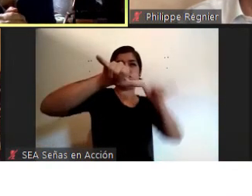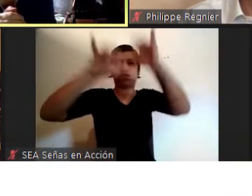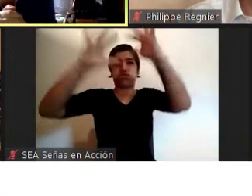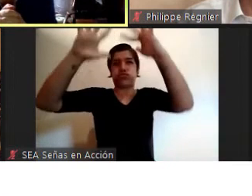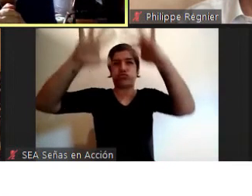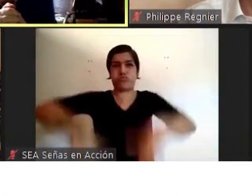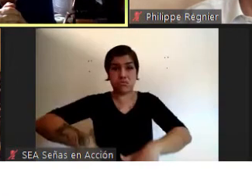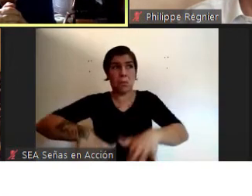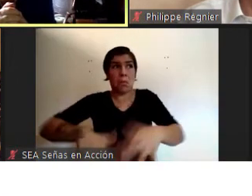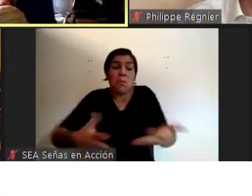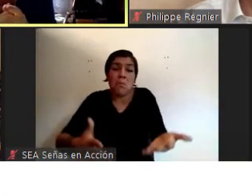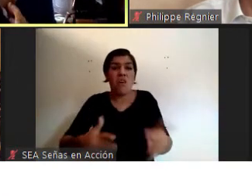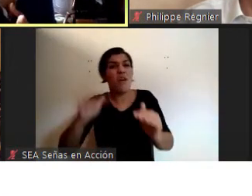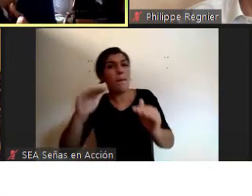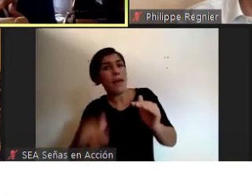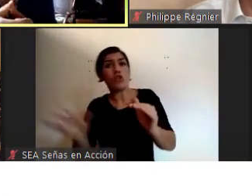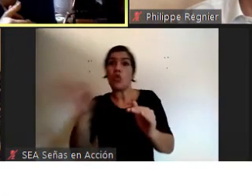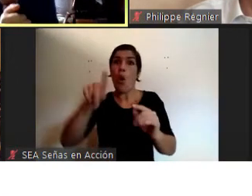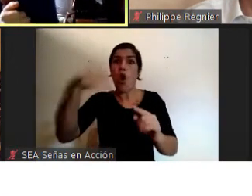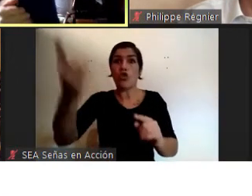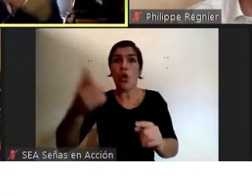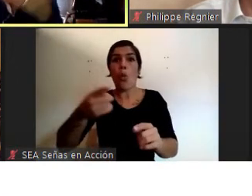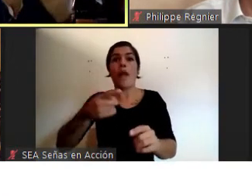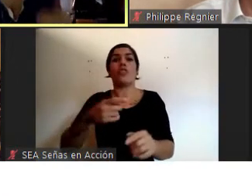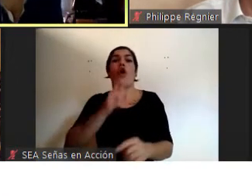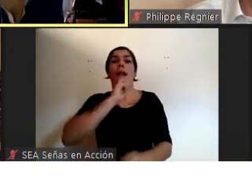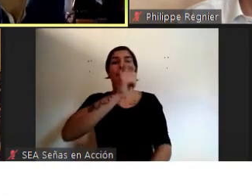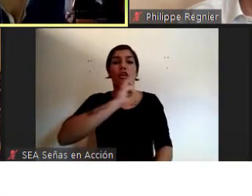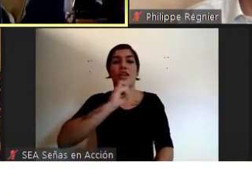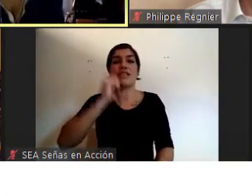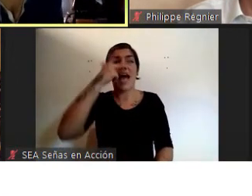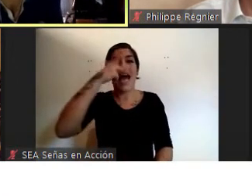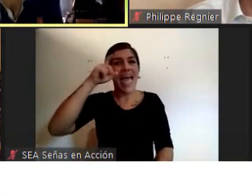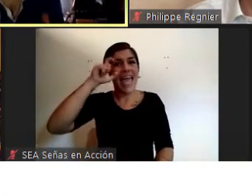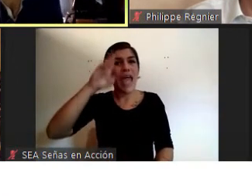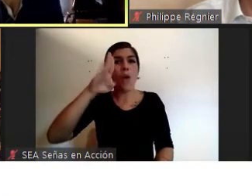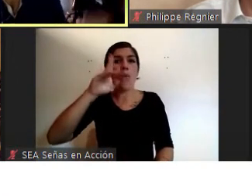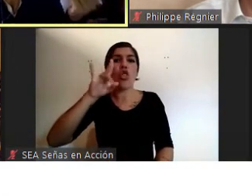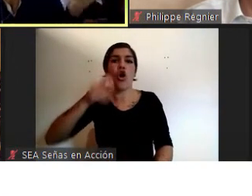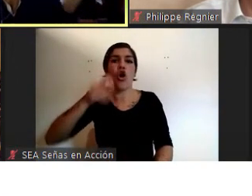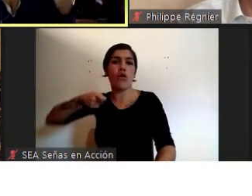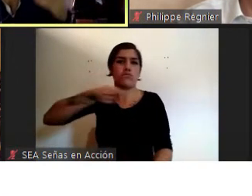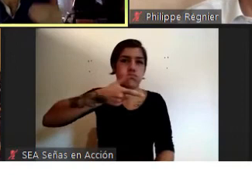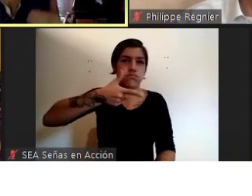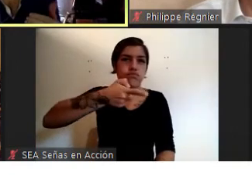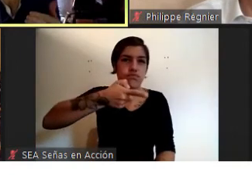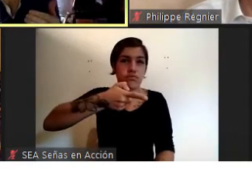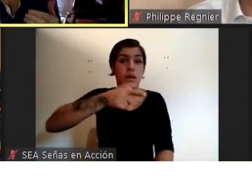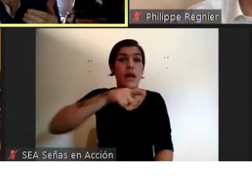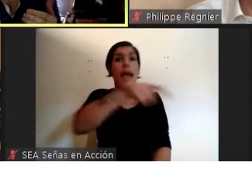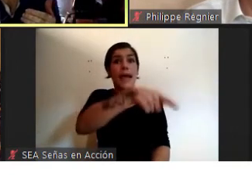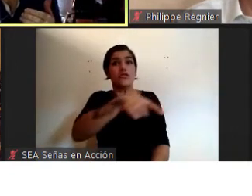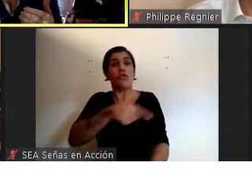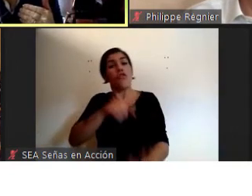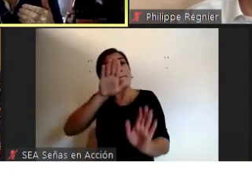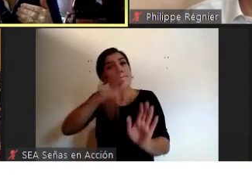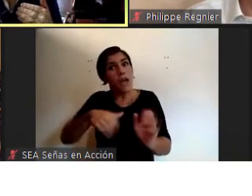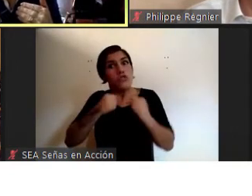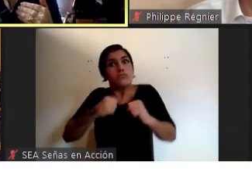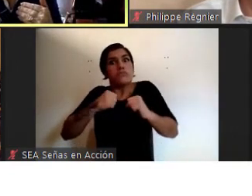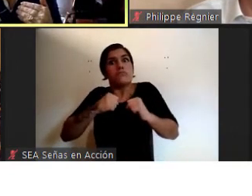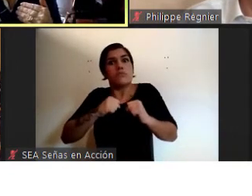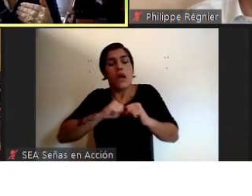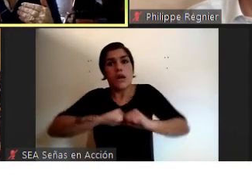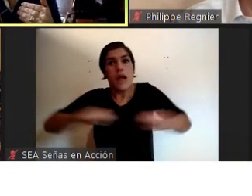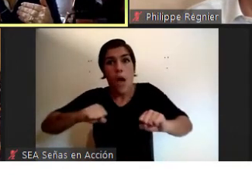know how this will translate in terms of future economy, far less so for Argentina, having a crisis